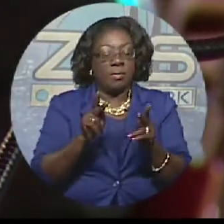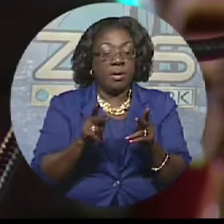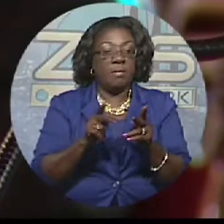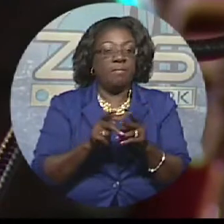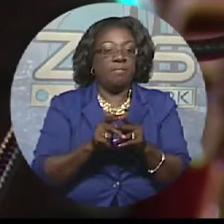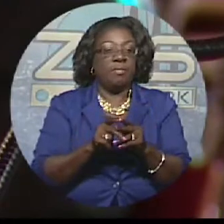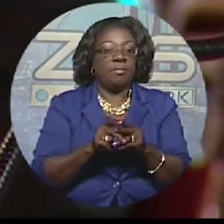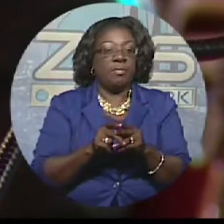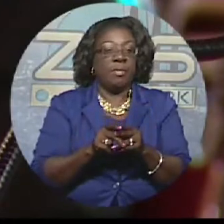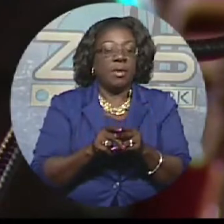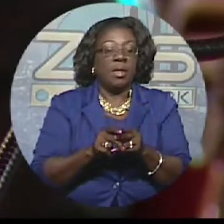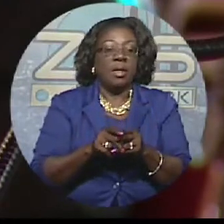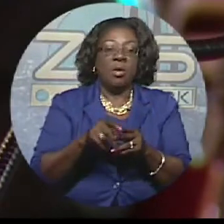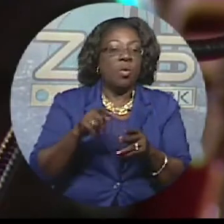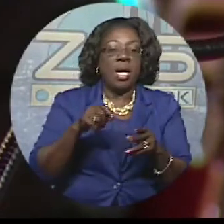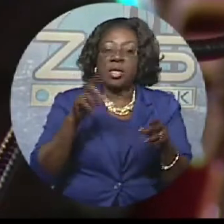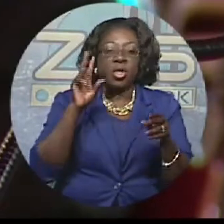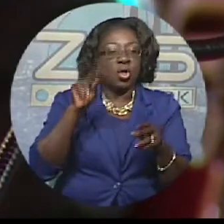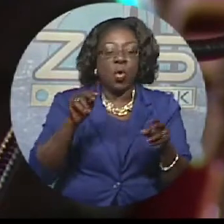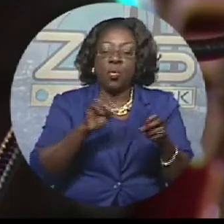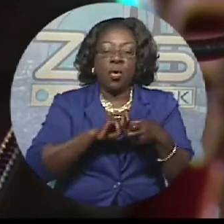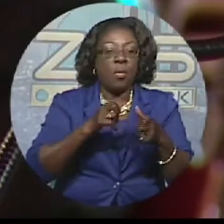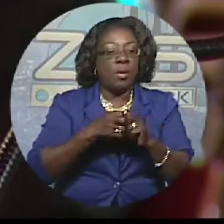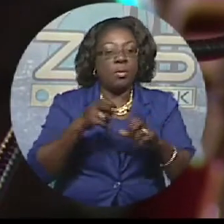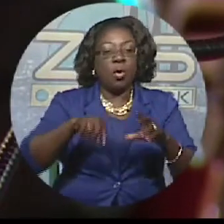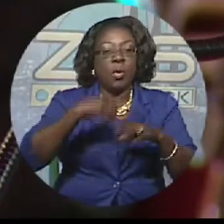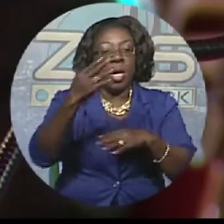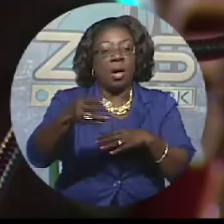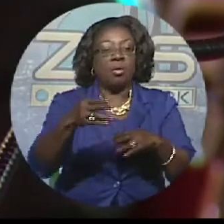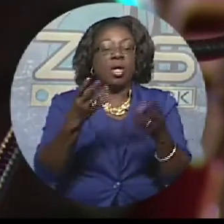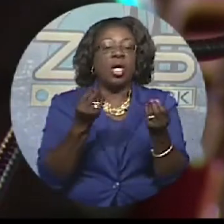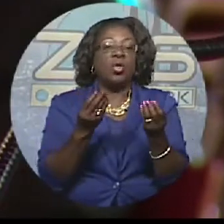who has no problem going out in a glorified bang. Right.